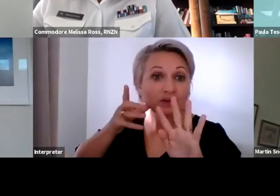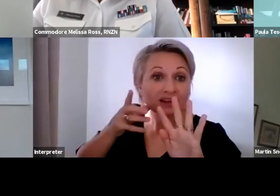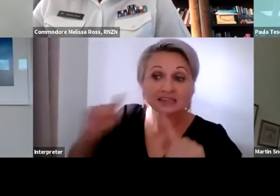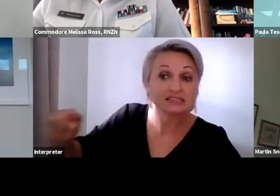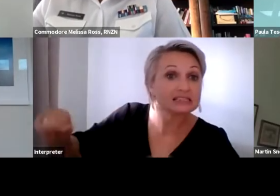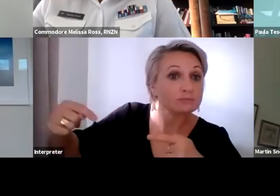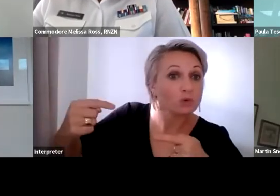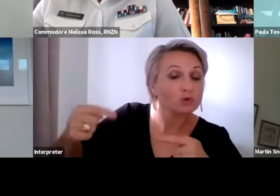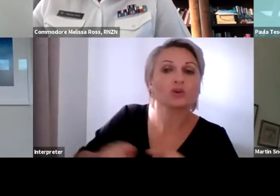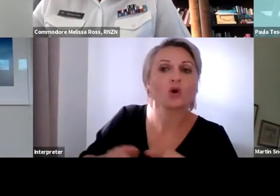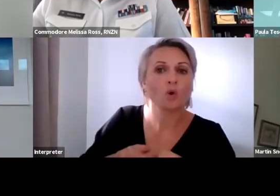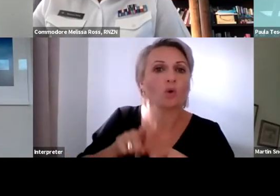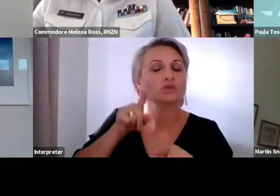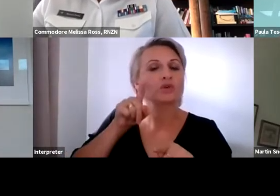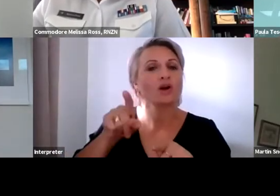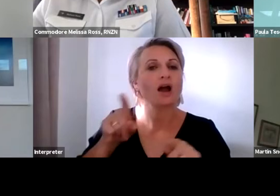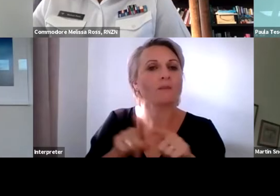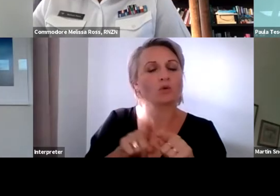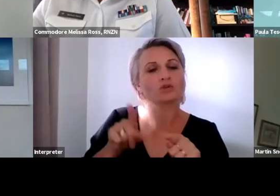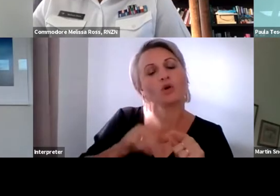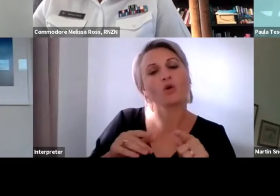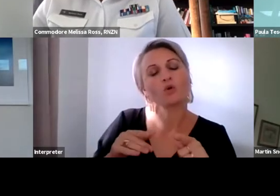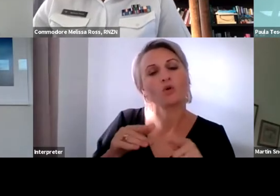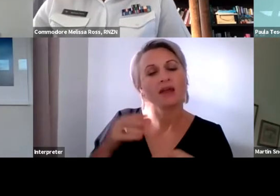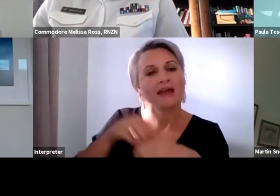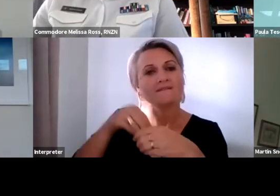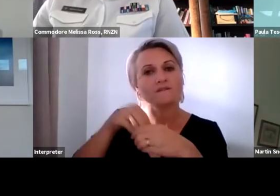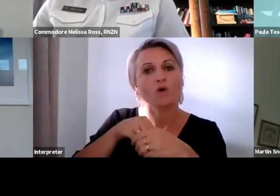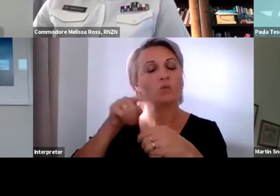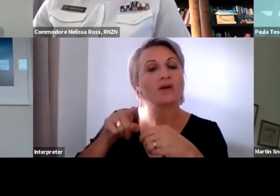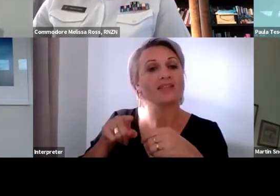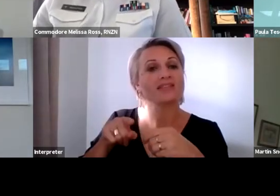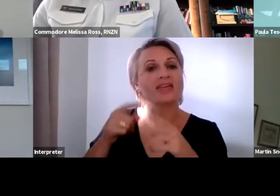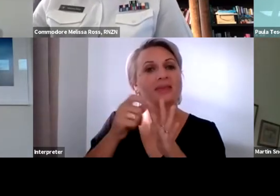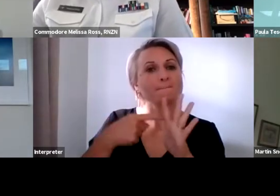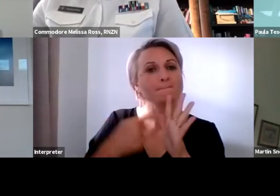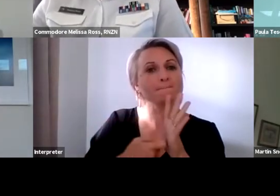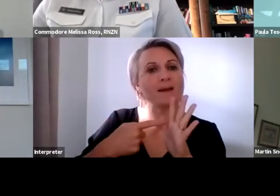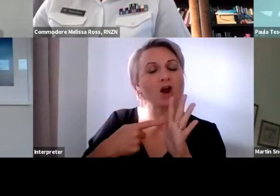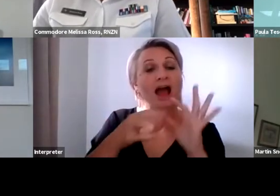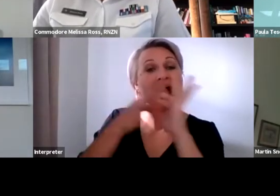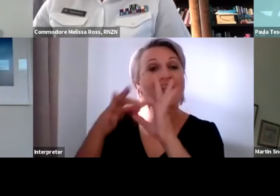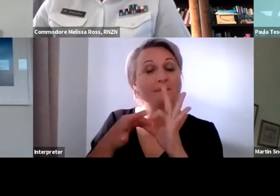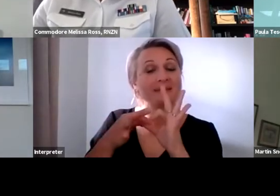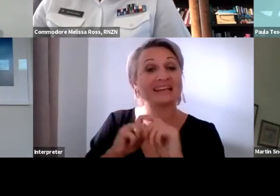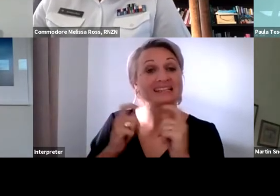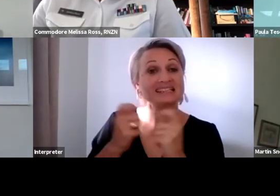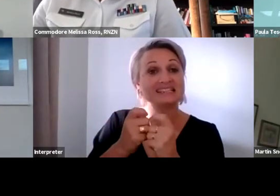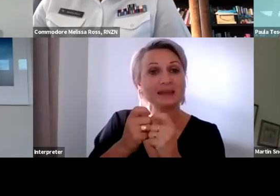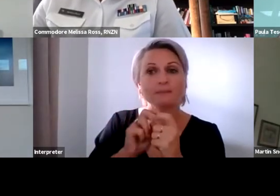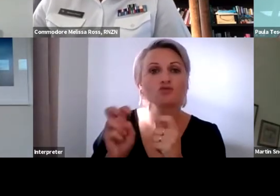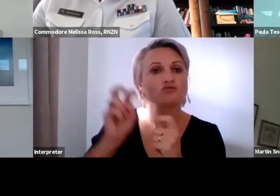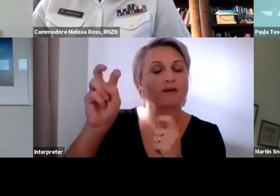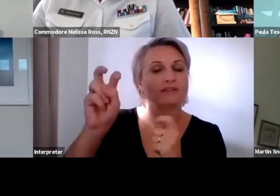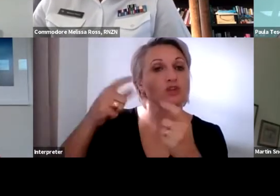Zealand Paralympic team heading to Tokyo later this year. I want to just provide a little bit of